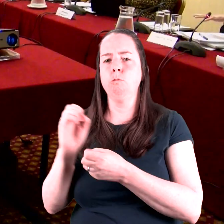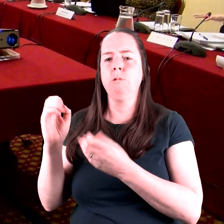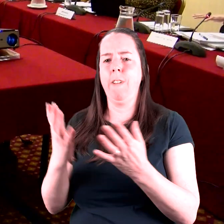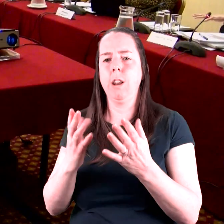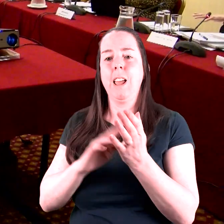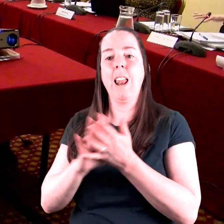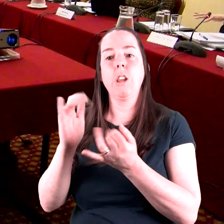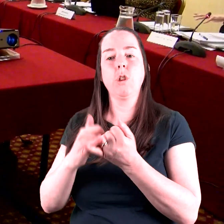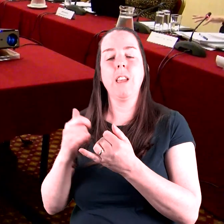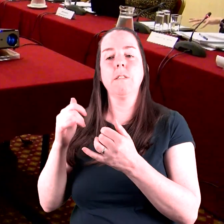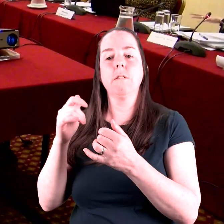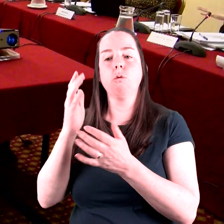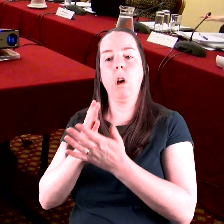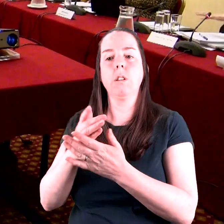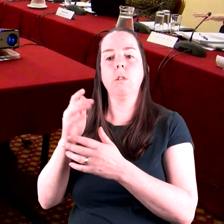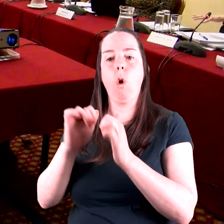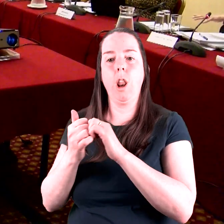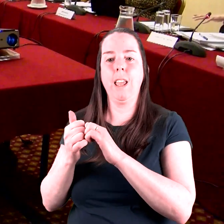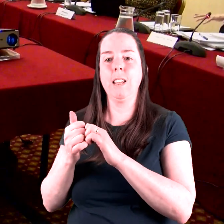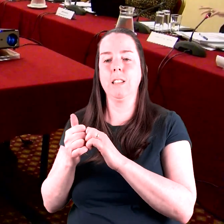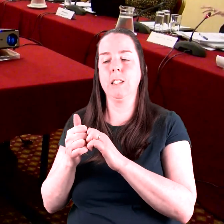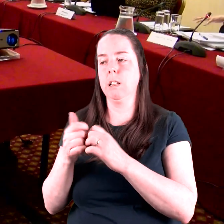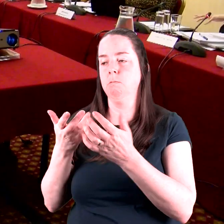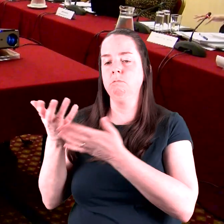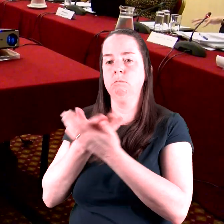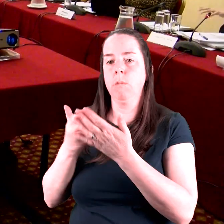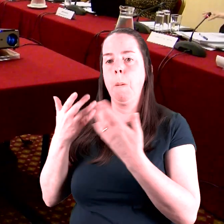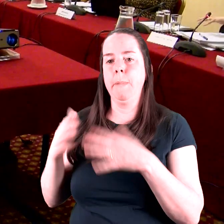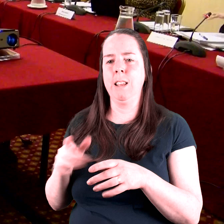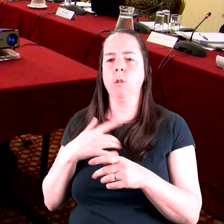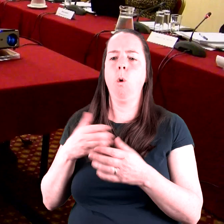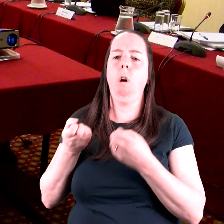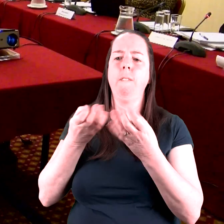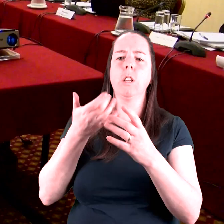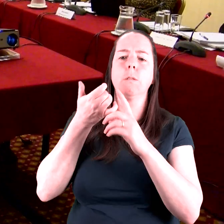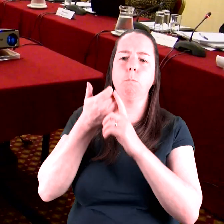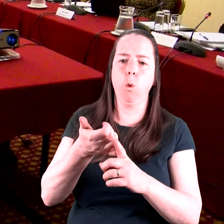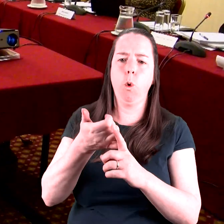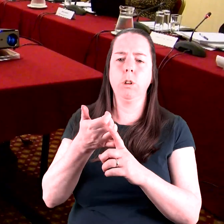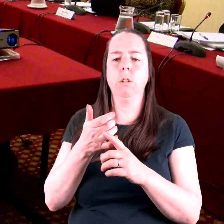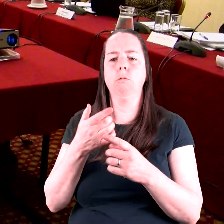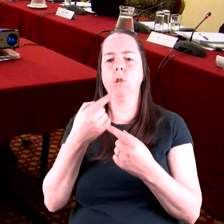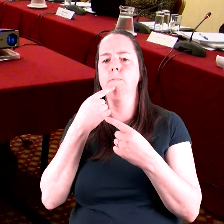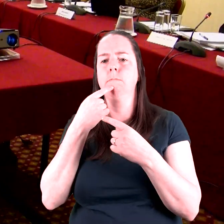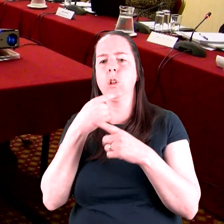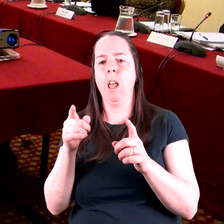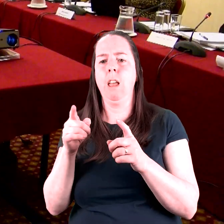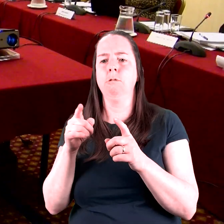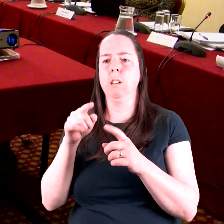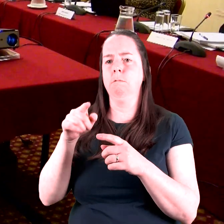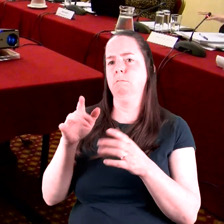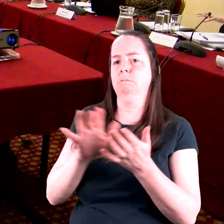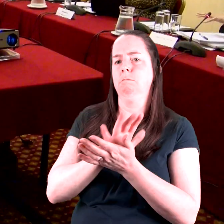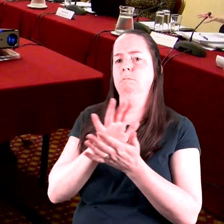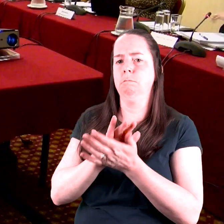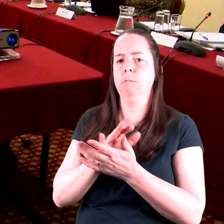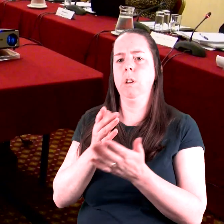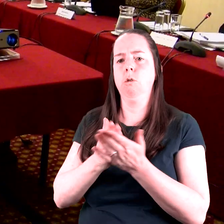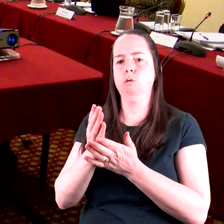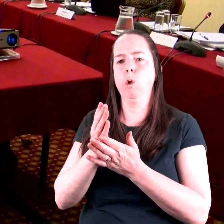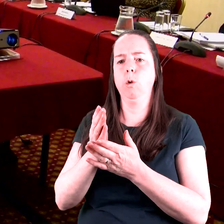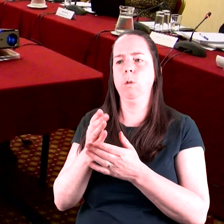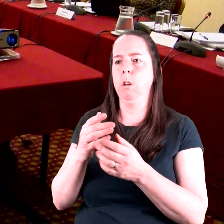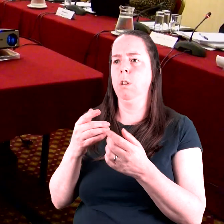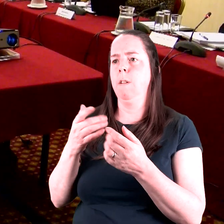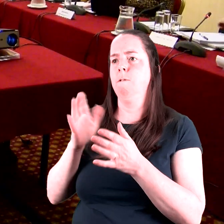I've talked to provider NHS Trust colleagues about it this week, so to offer support and kind of sharing your content and messages through our many channels of